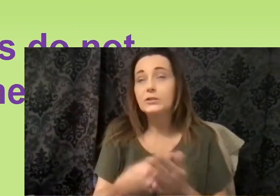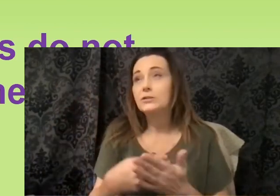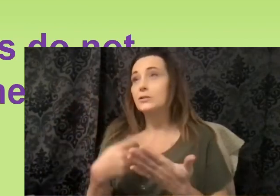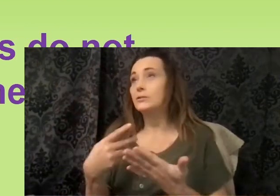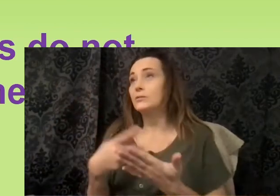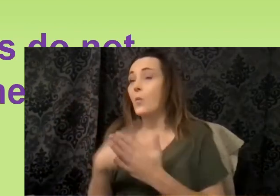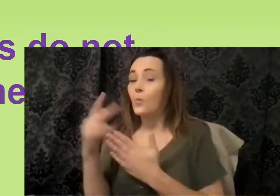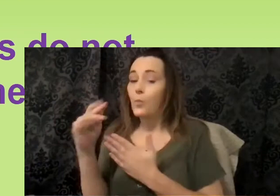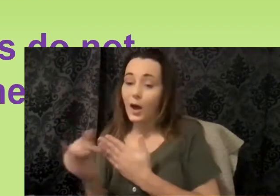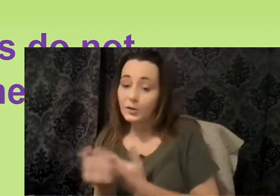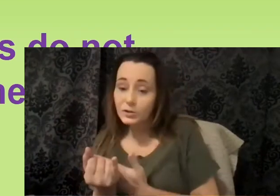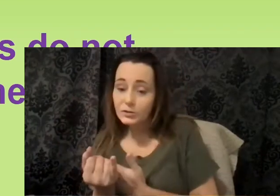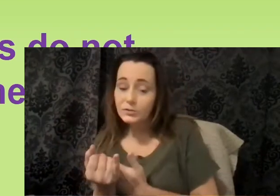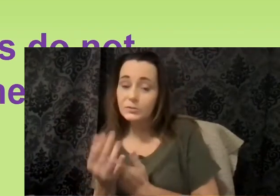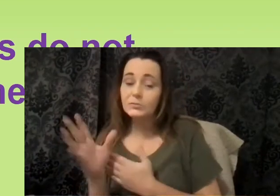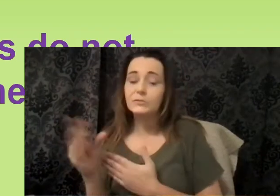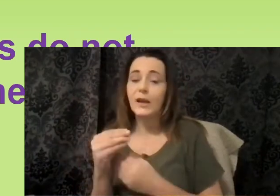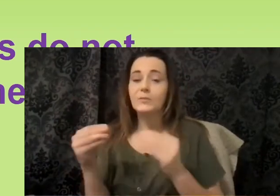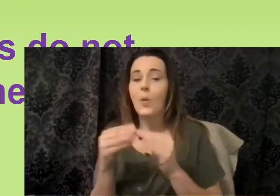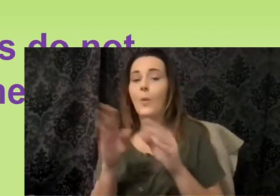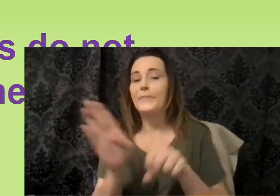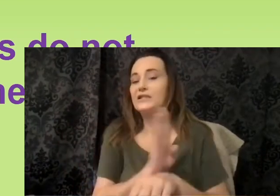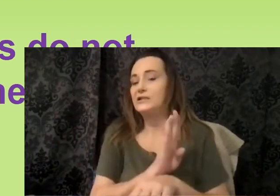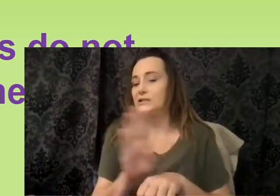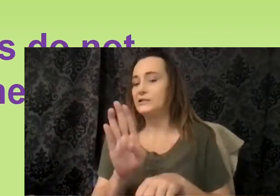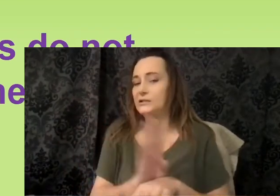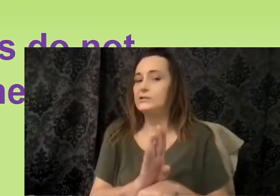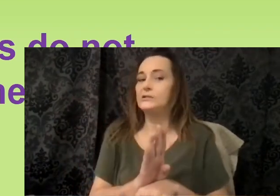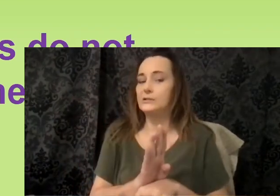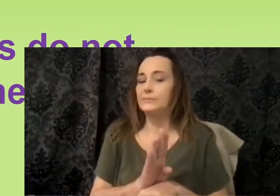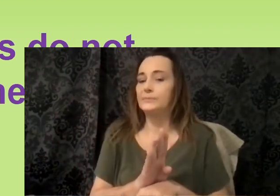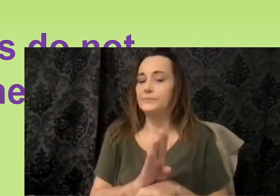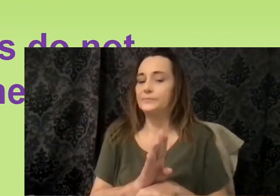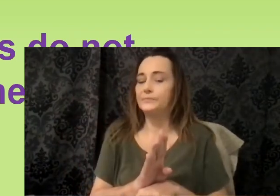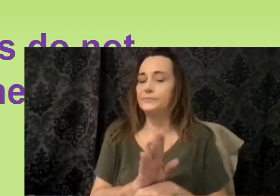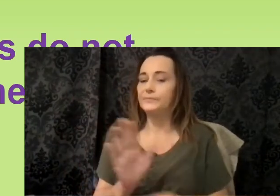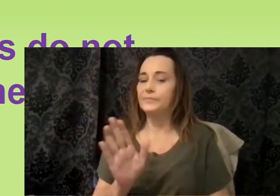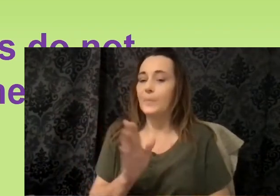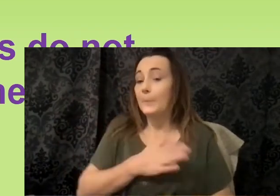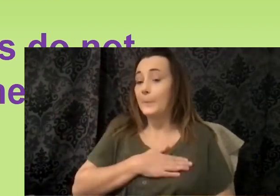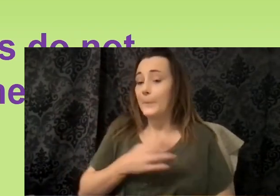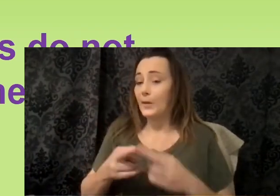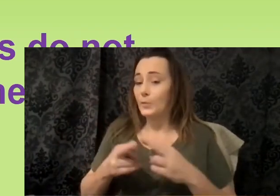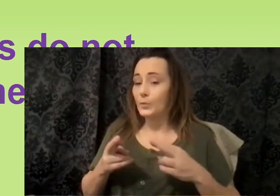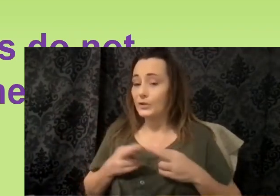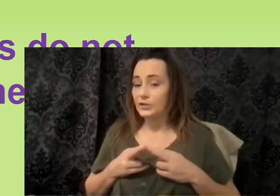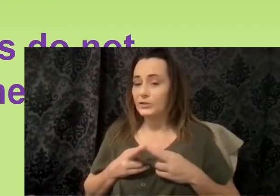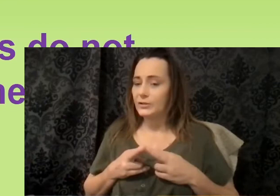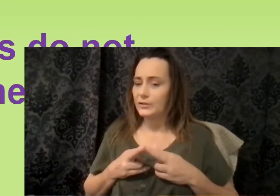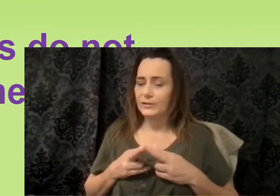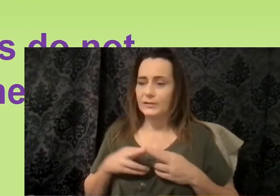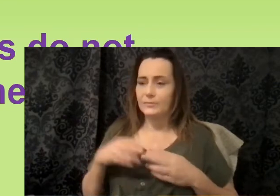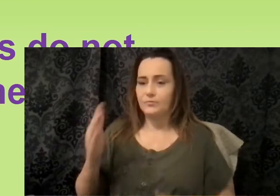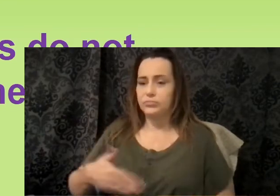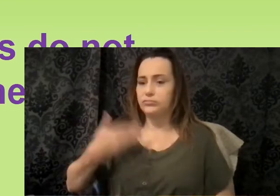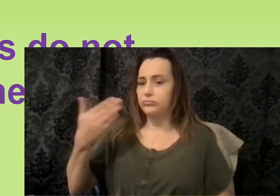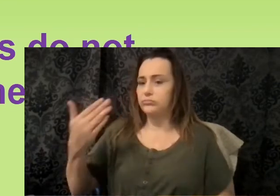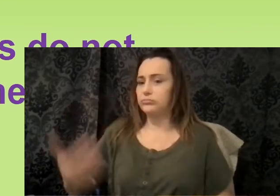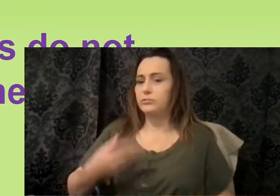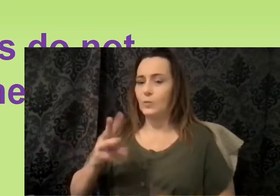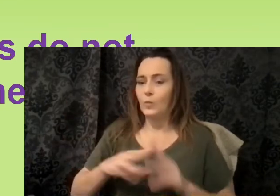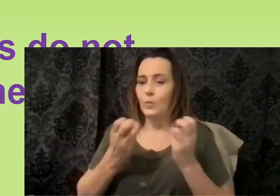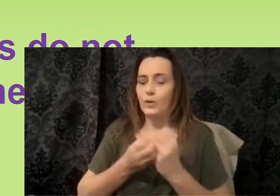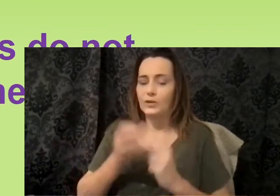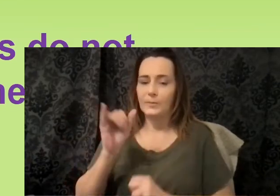and that's usually considered more businessy. And I know my region like hardly ever workshops that. A lot of